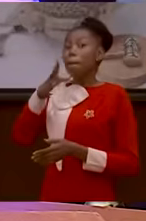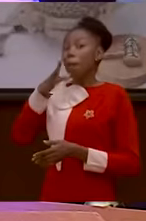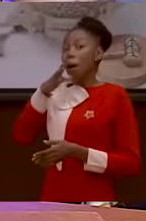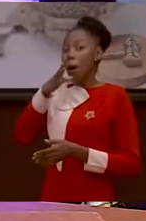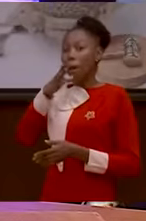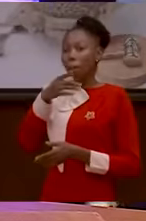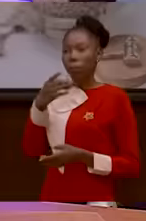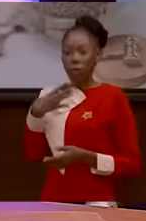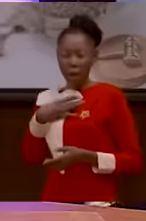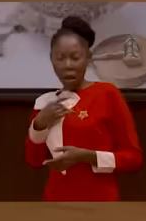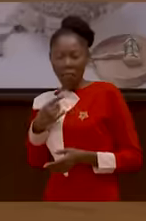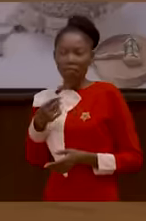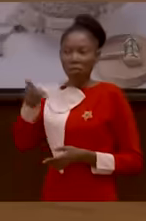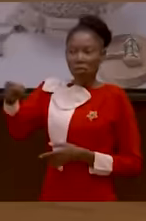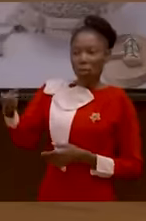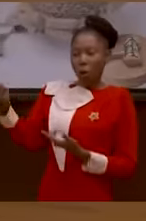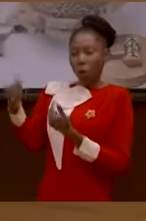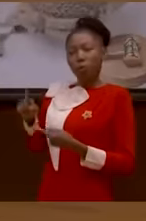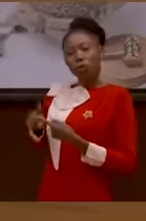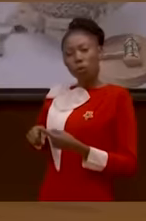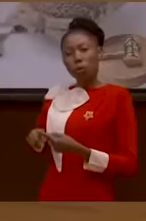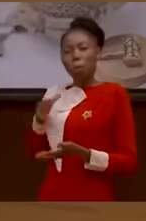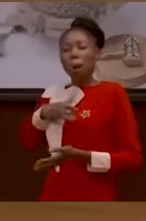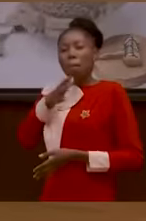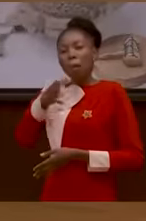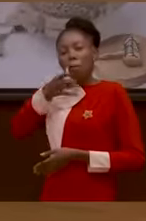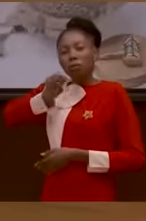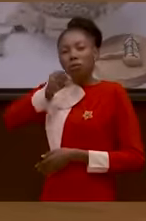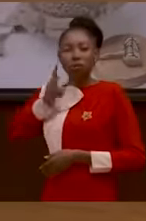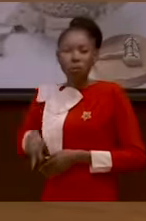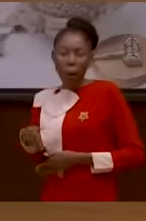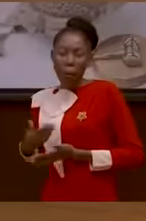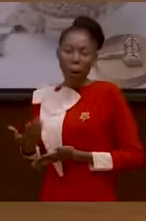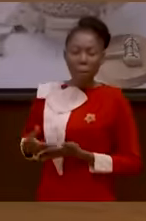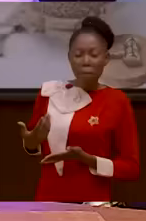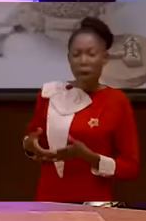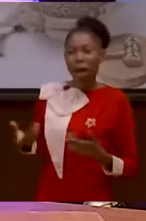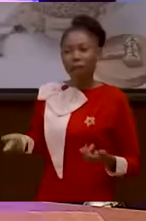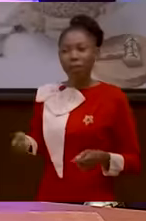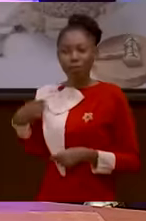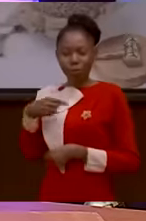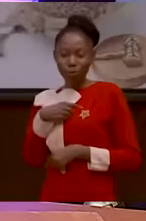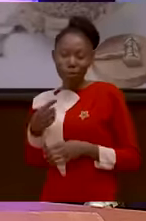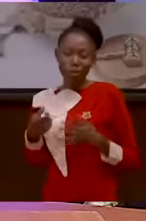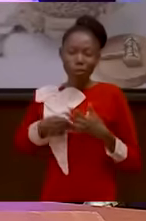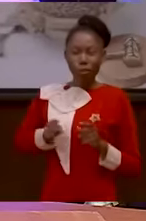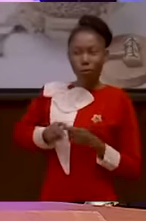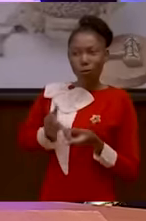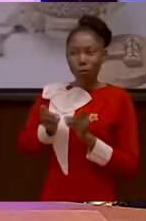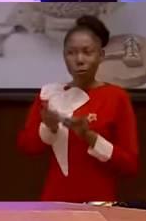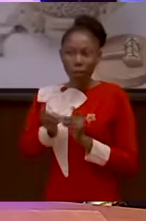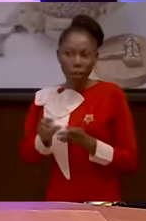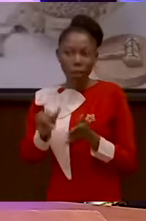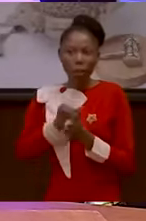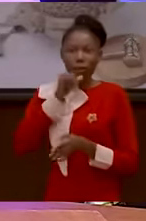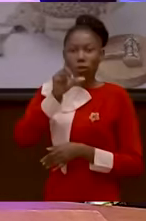met at a place. So then we started dating. So when was this? That was in 2020, I